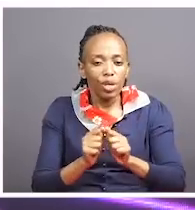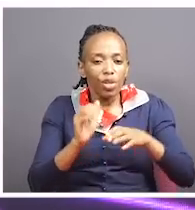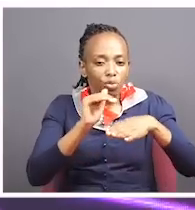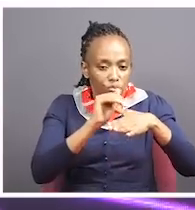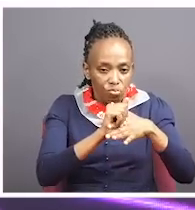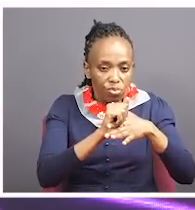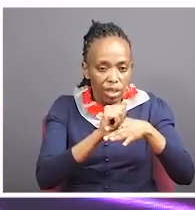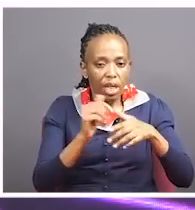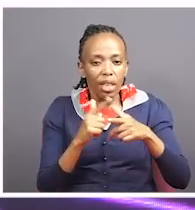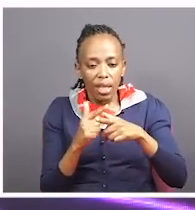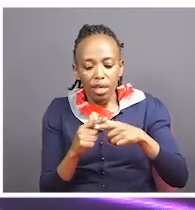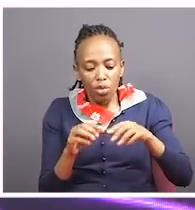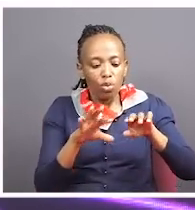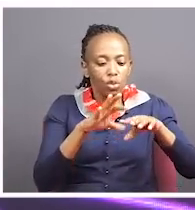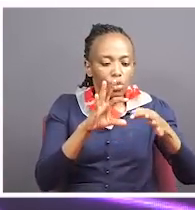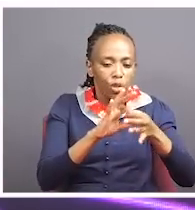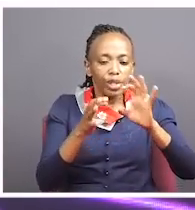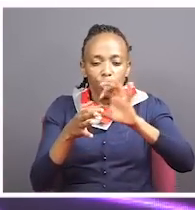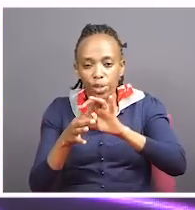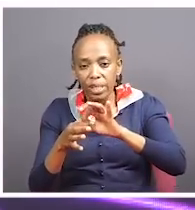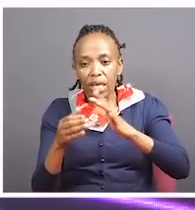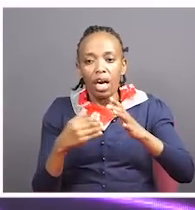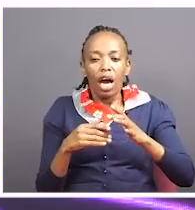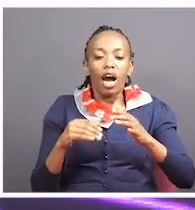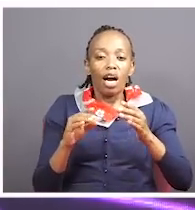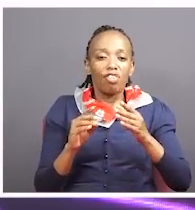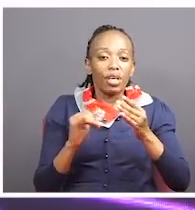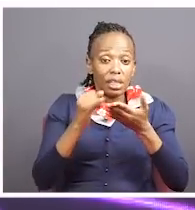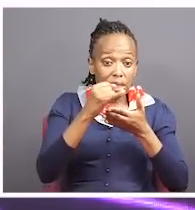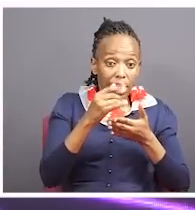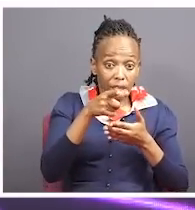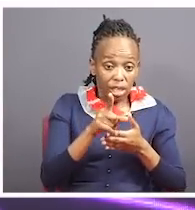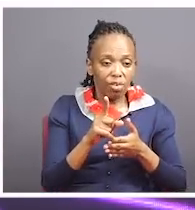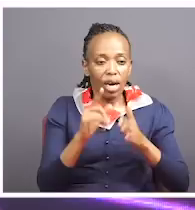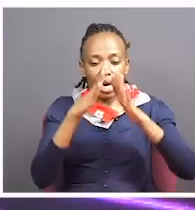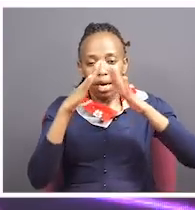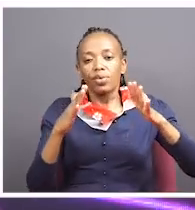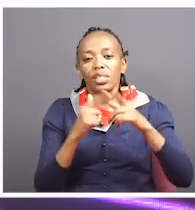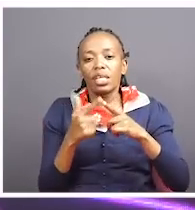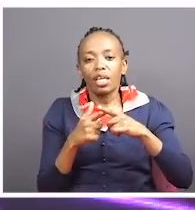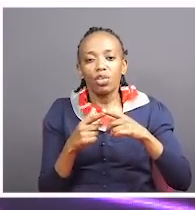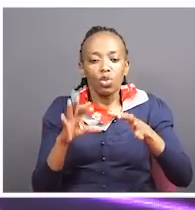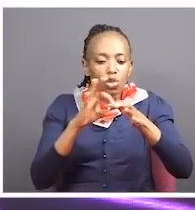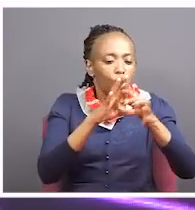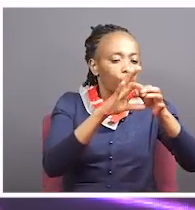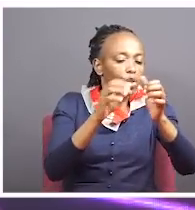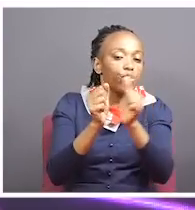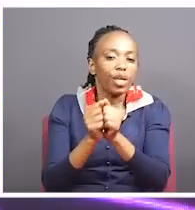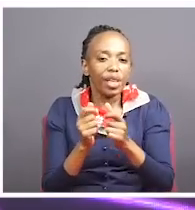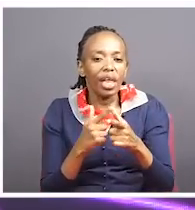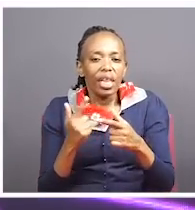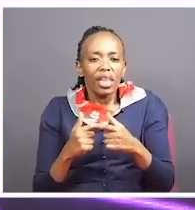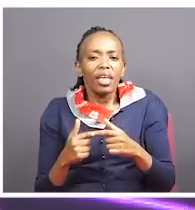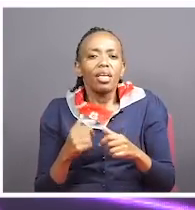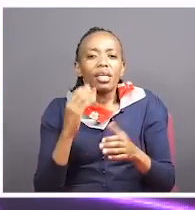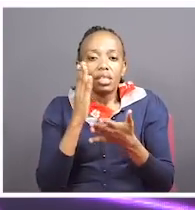glue, wood glue, stick them together. You know, already you have designed your structural system, and then you put them together, and it will